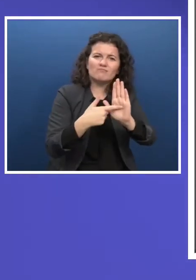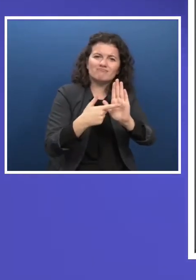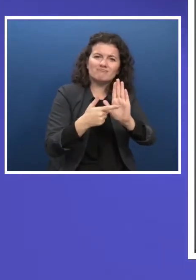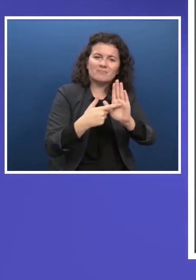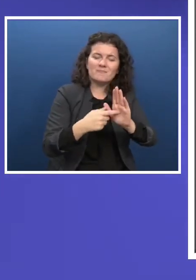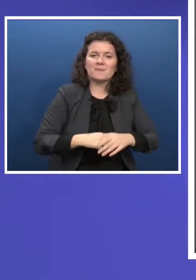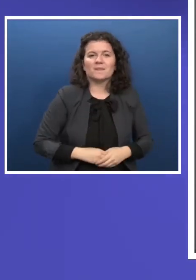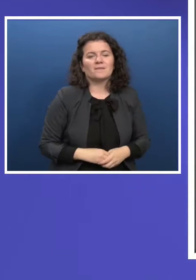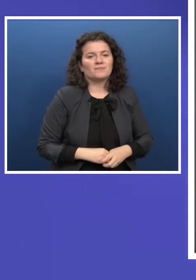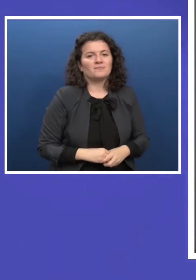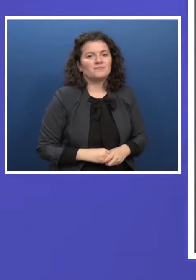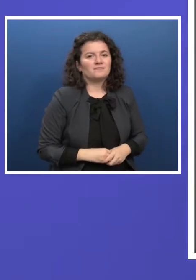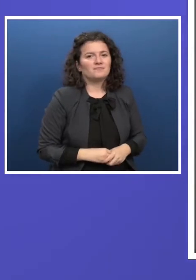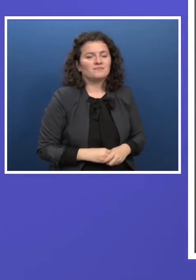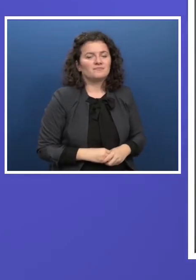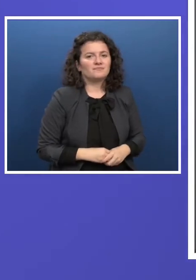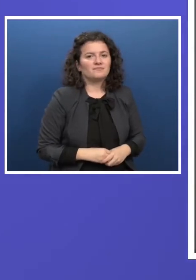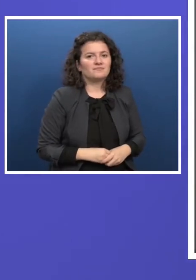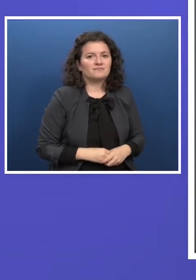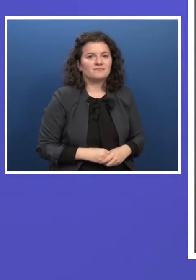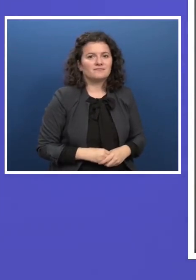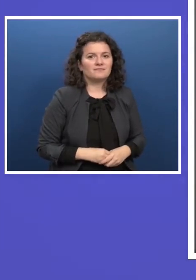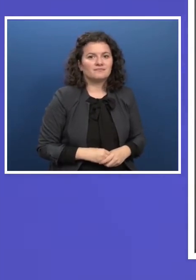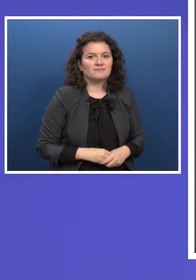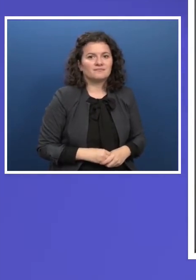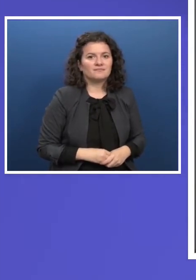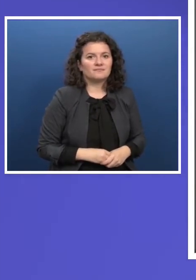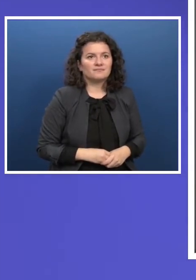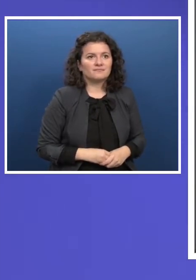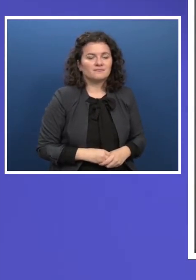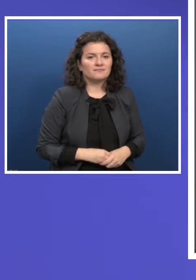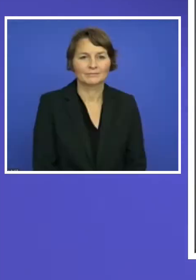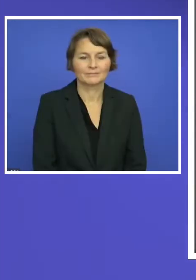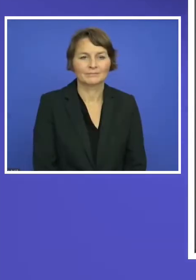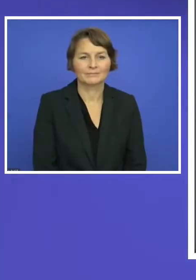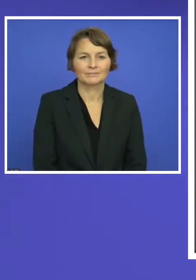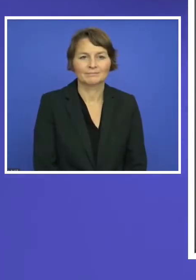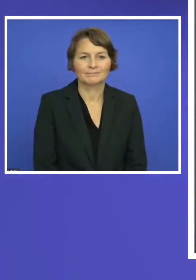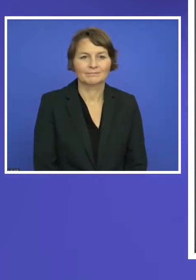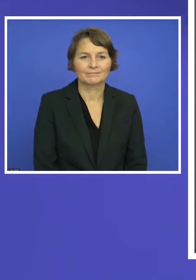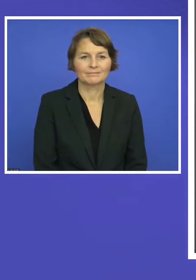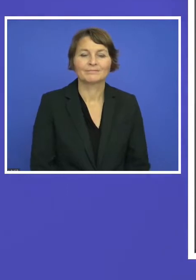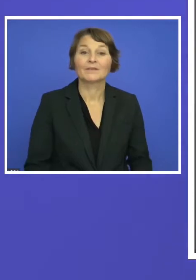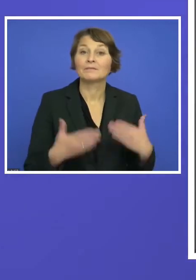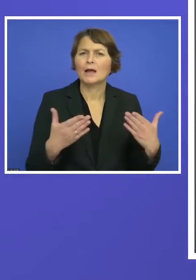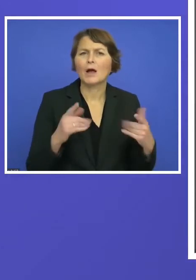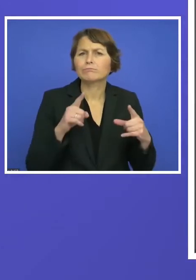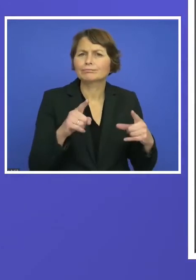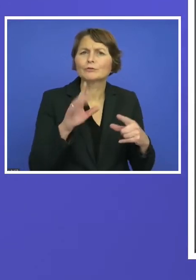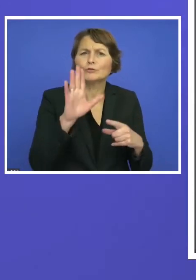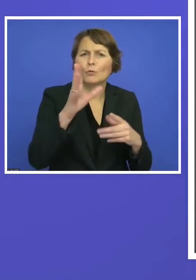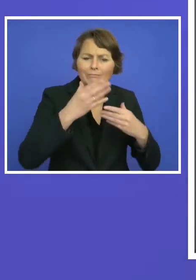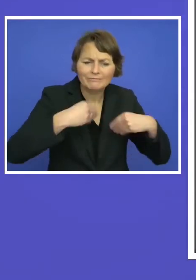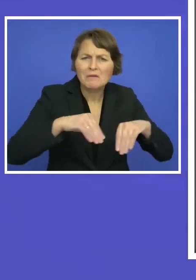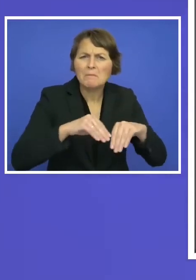due to what kind of economical situation it is in your family. Then there is